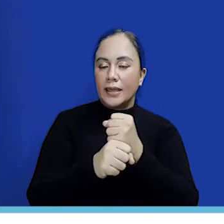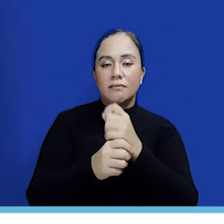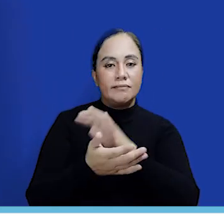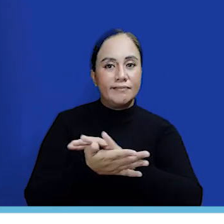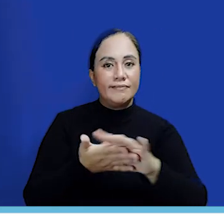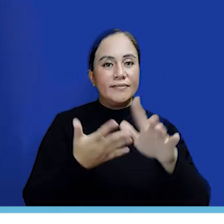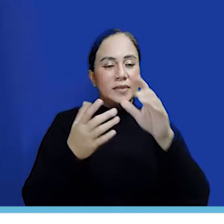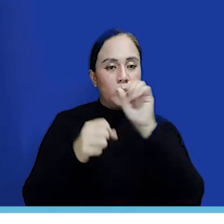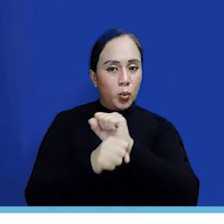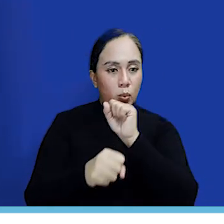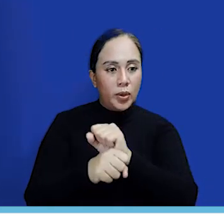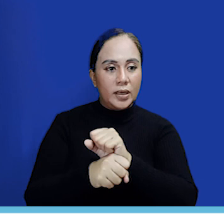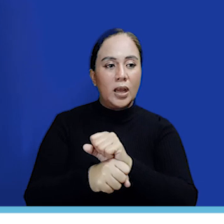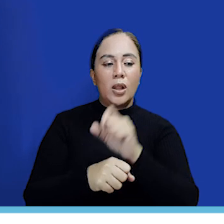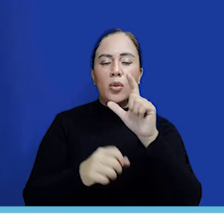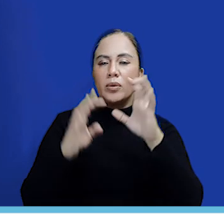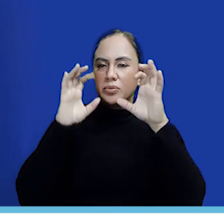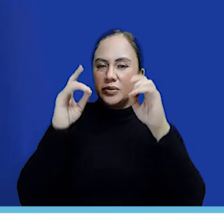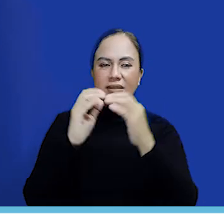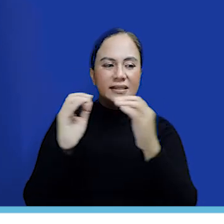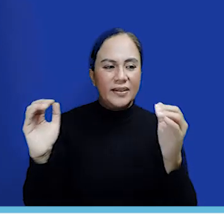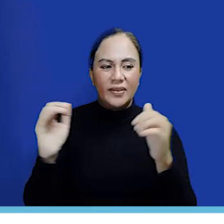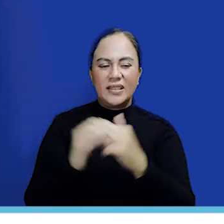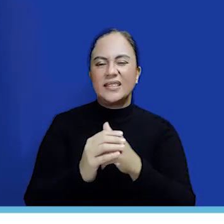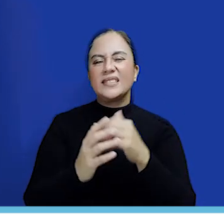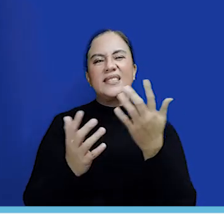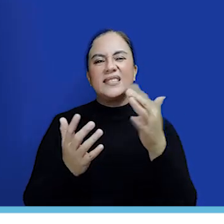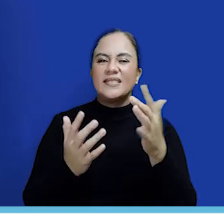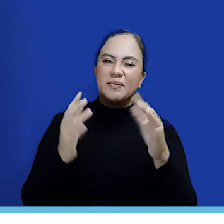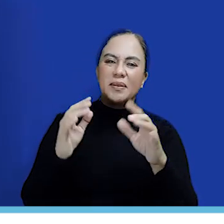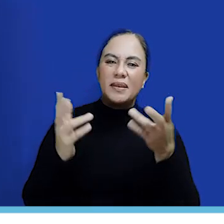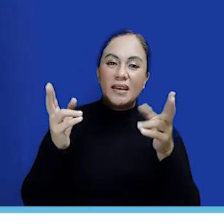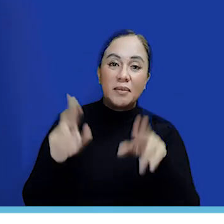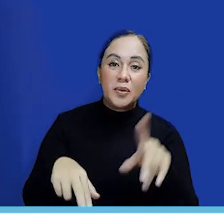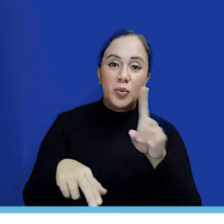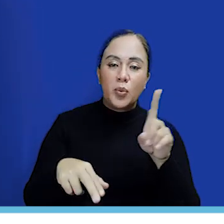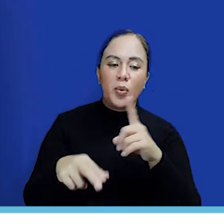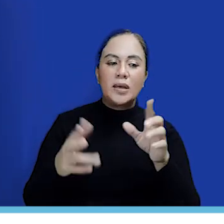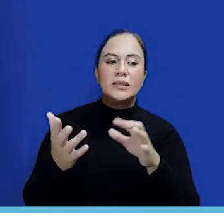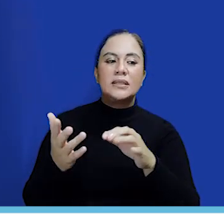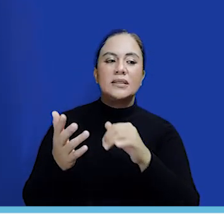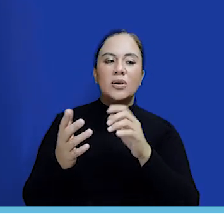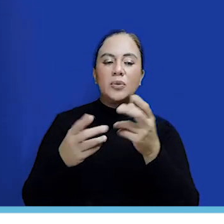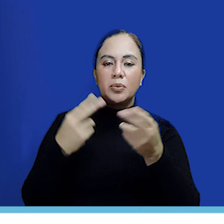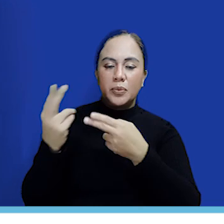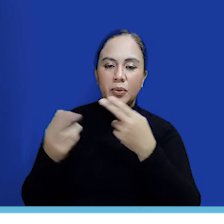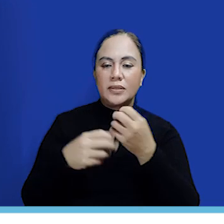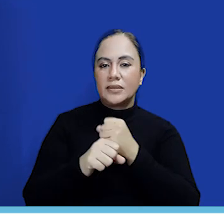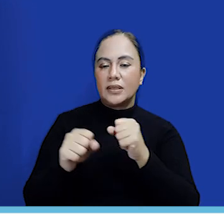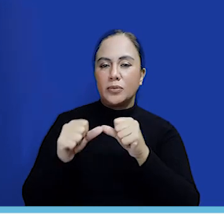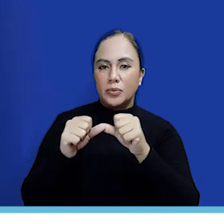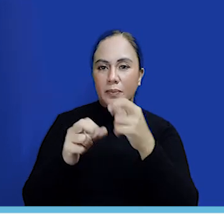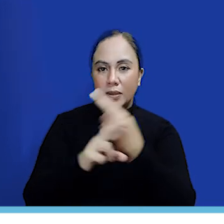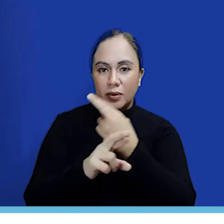getting decent employment. Lower educational levels are less likely to be formally employed with